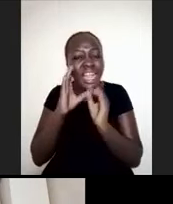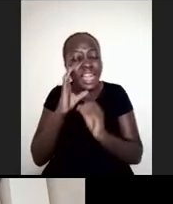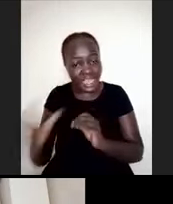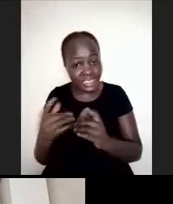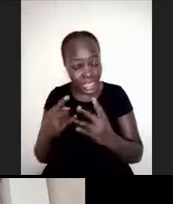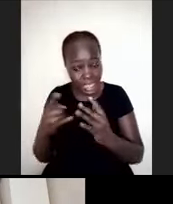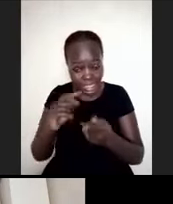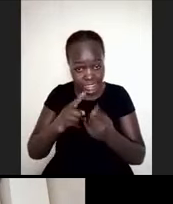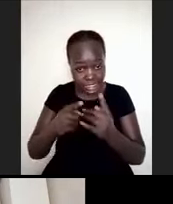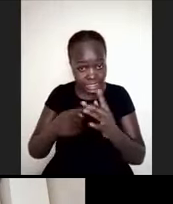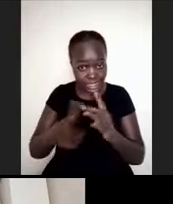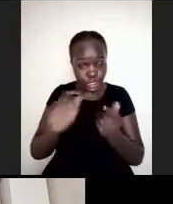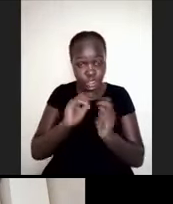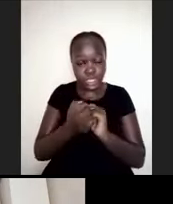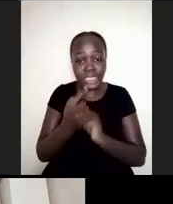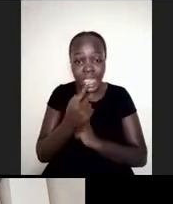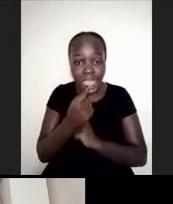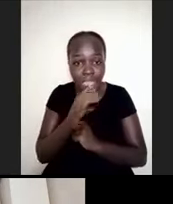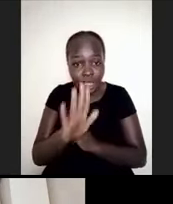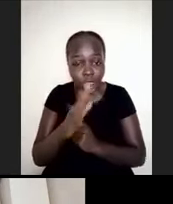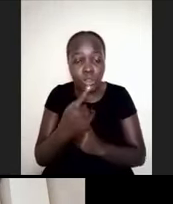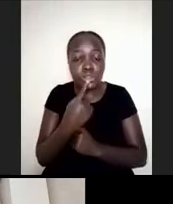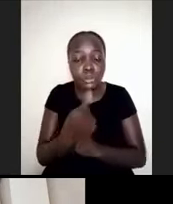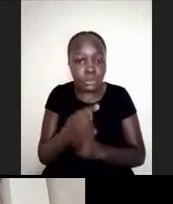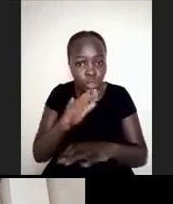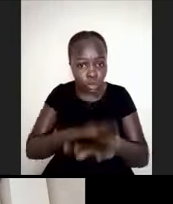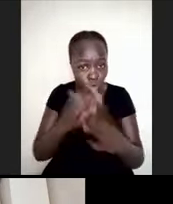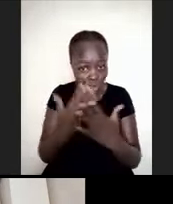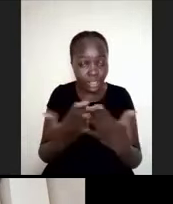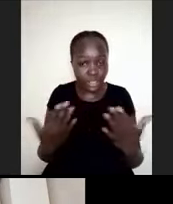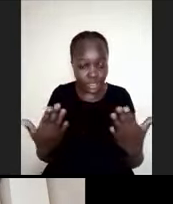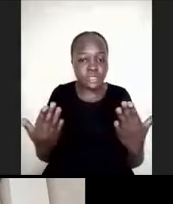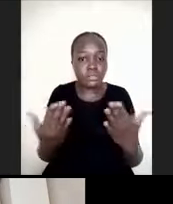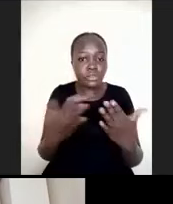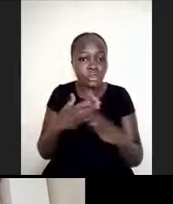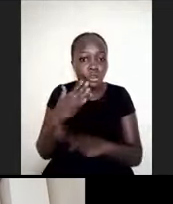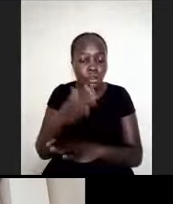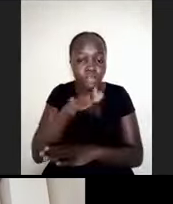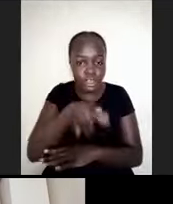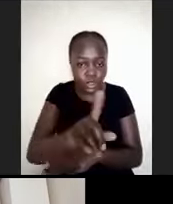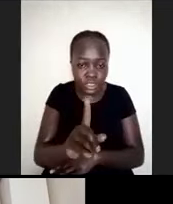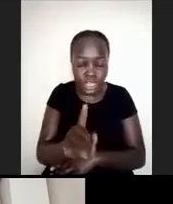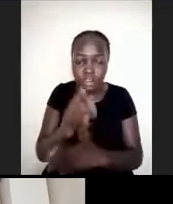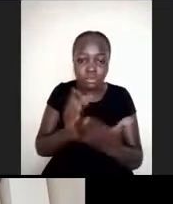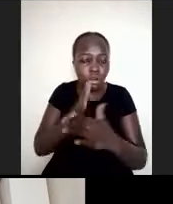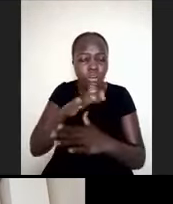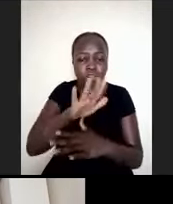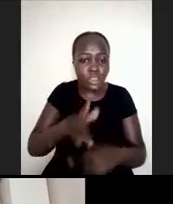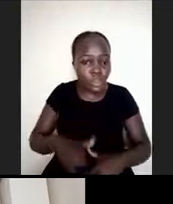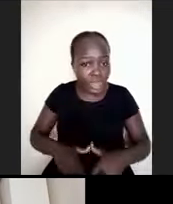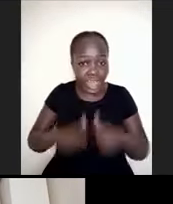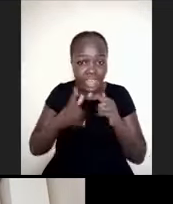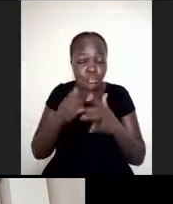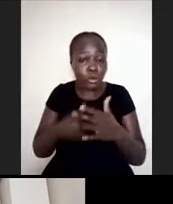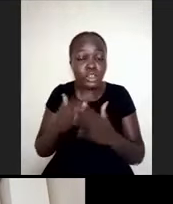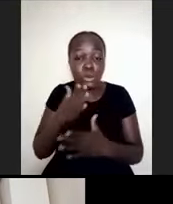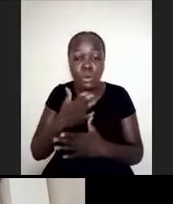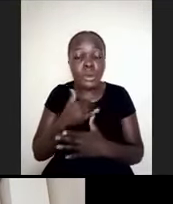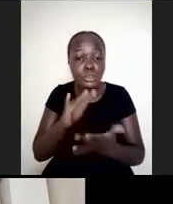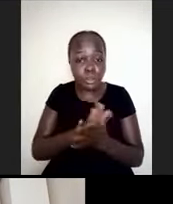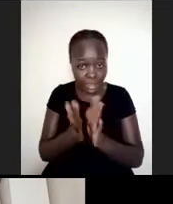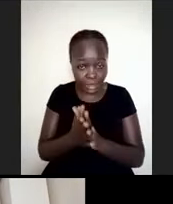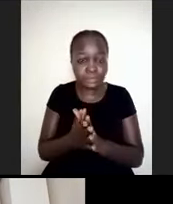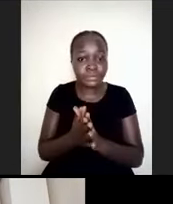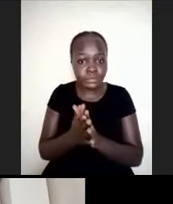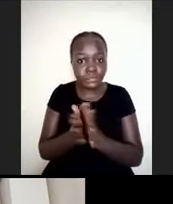your tongue to speak good things over yourself, over your life, what you want to become. And